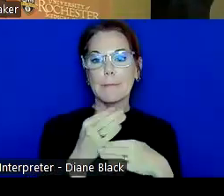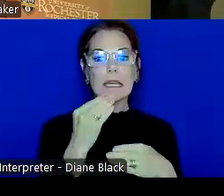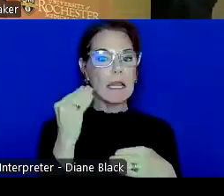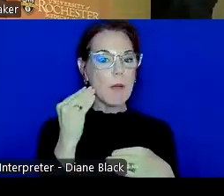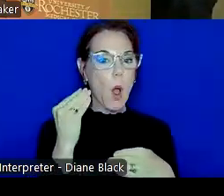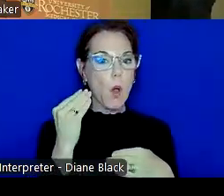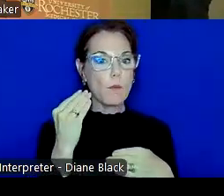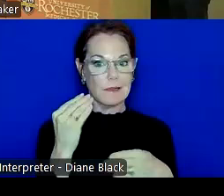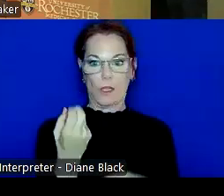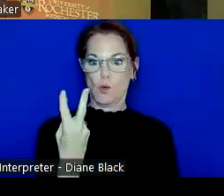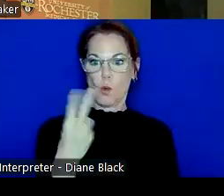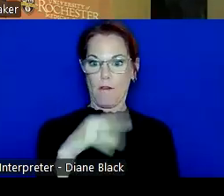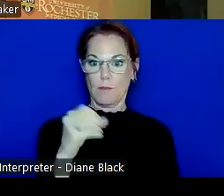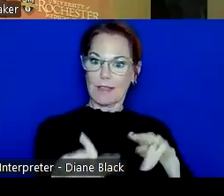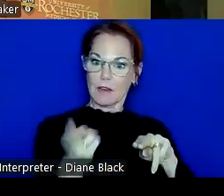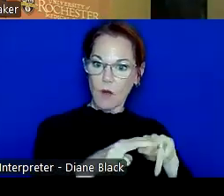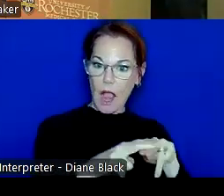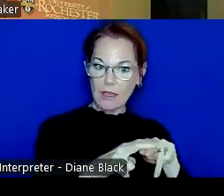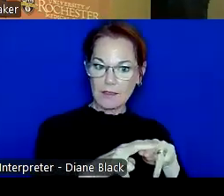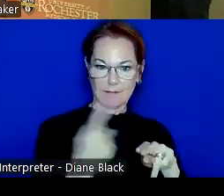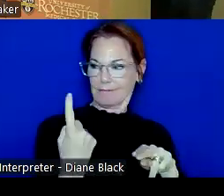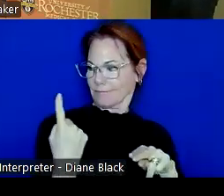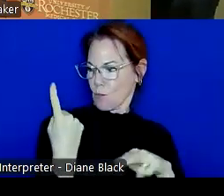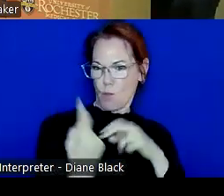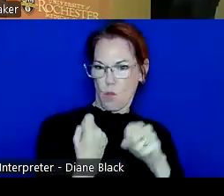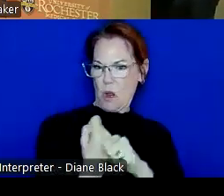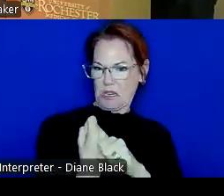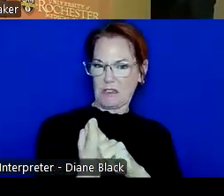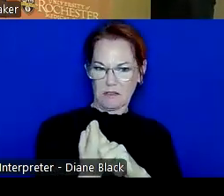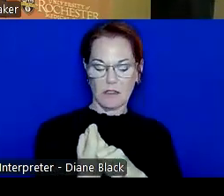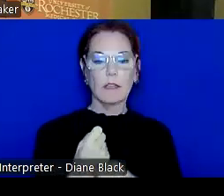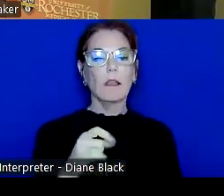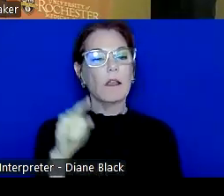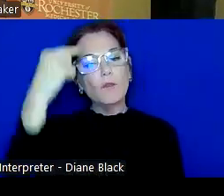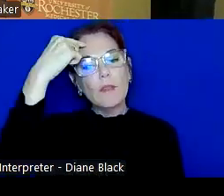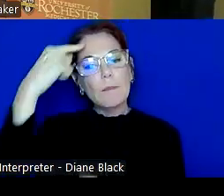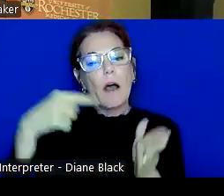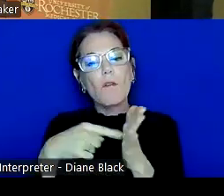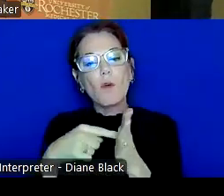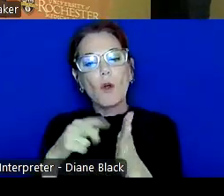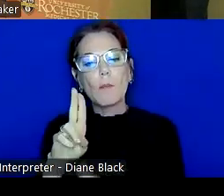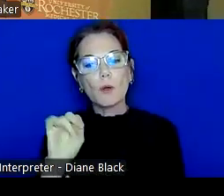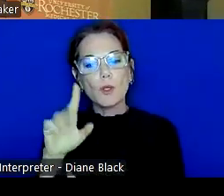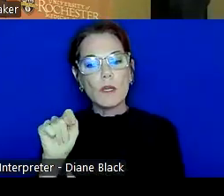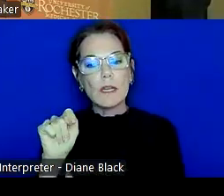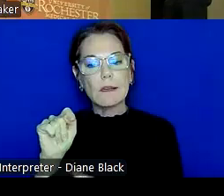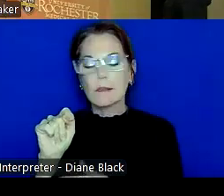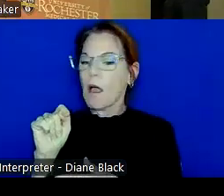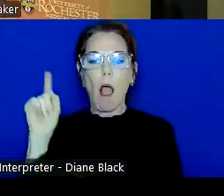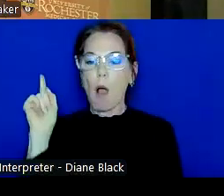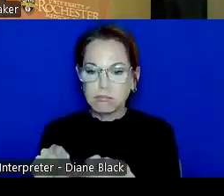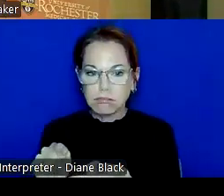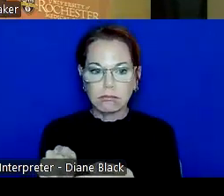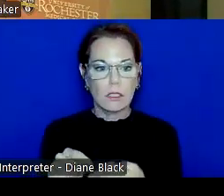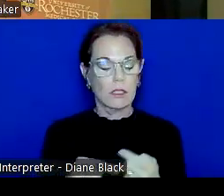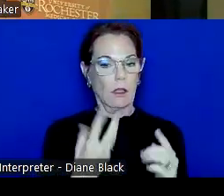in just the last year or so. When you think of affordable units, those have dramatically decreased. The disparities